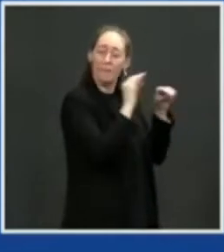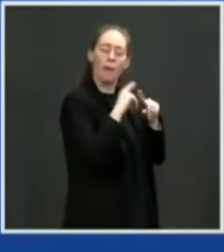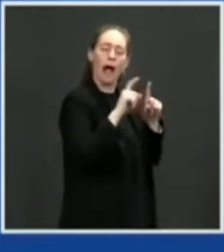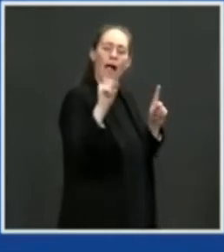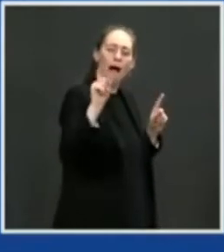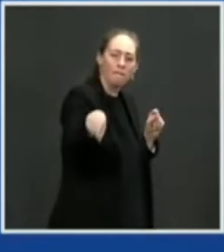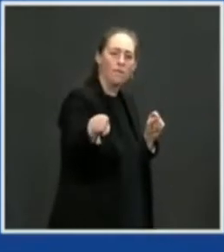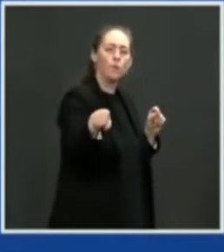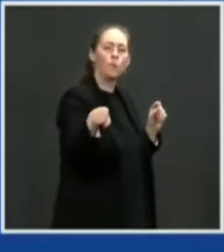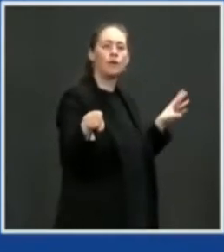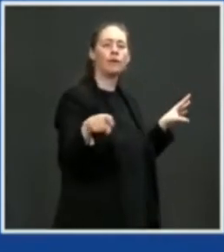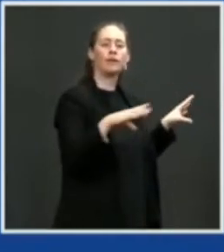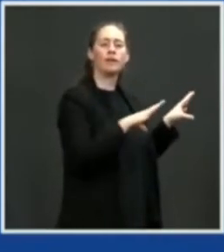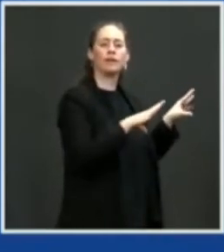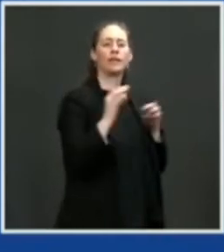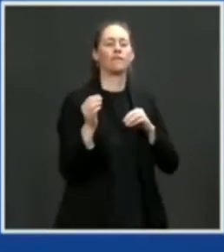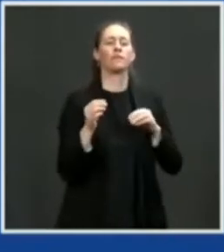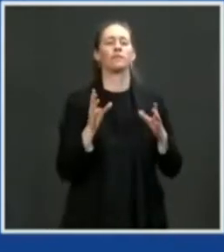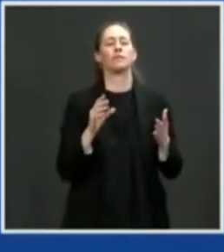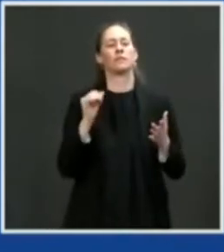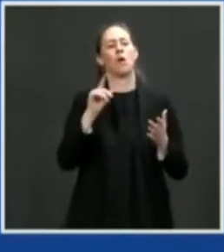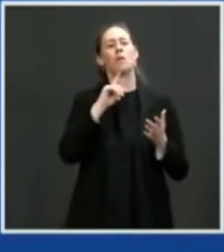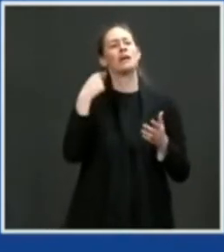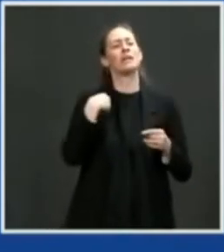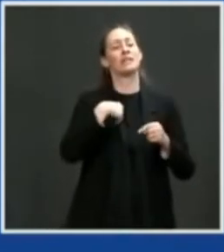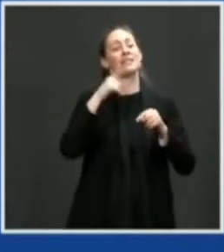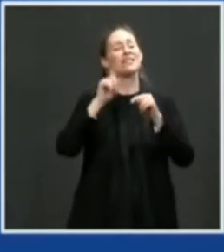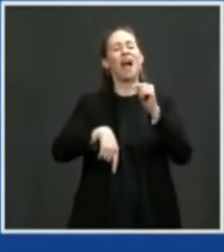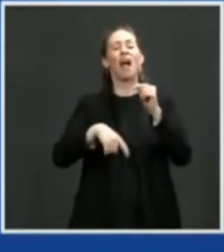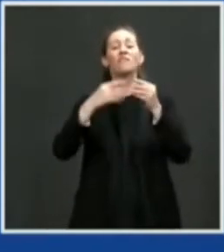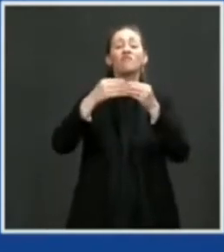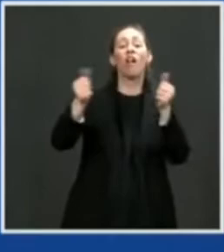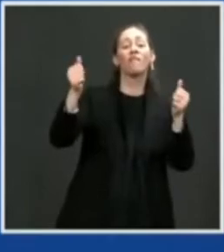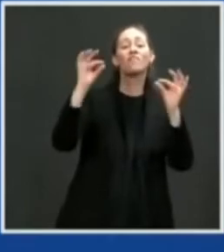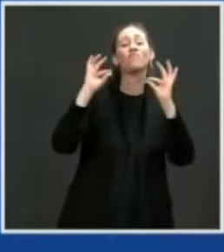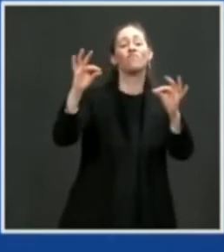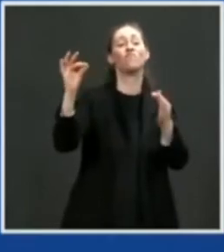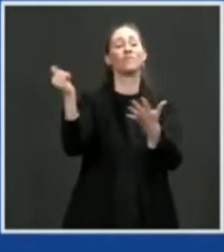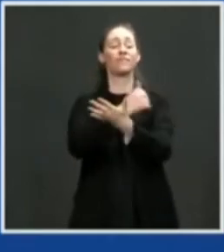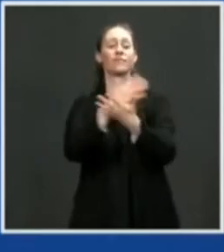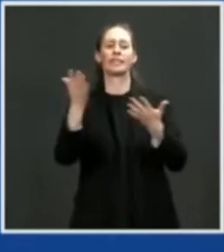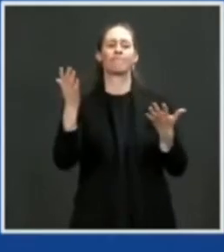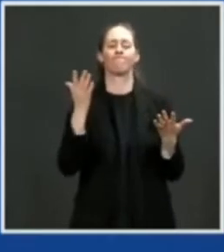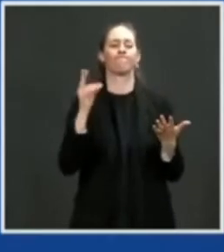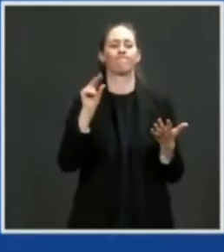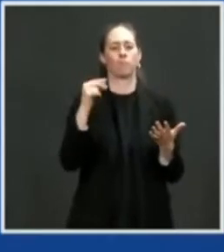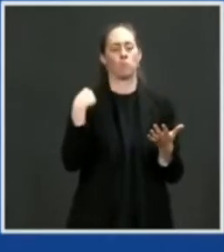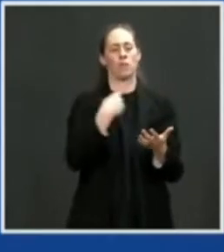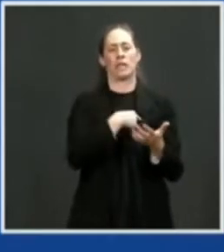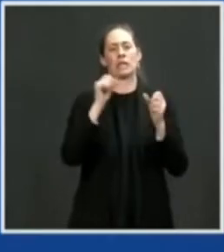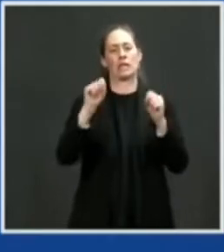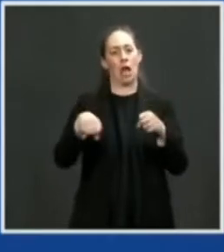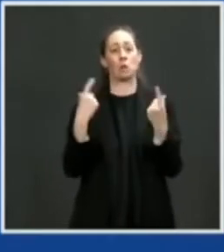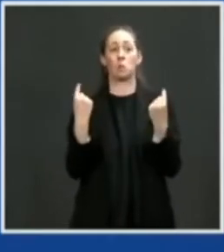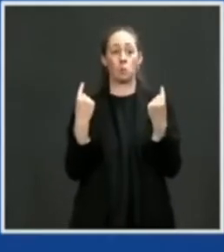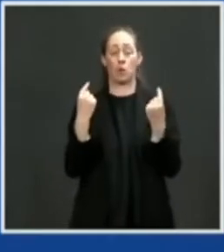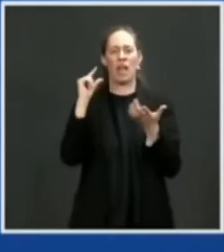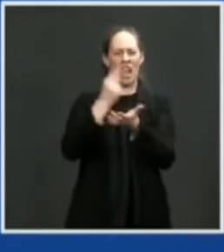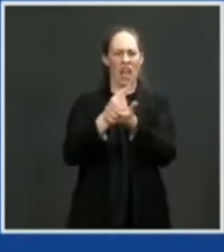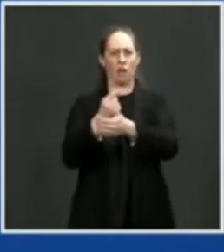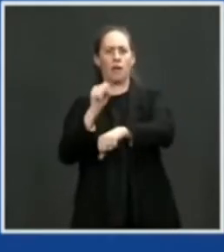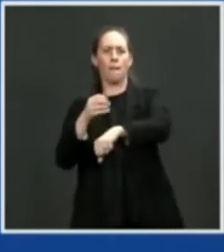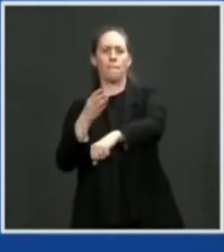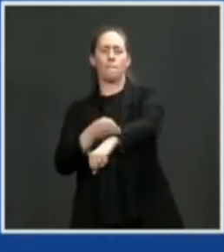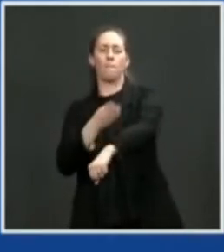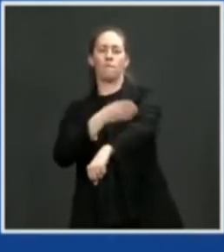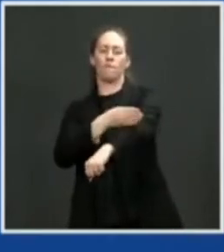I Only can't the guarantee choice we're of gonna every solve other everything, country in the world. but I can guarantee we can make everything better. Everybody better. can come, and